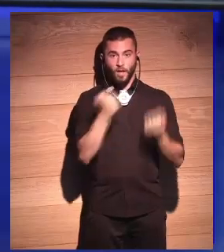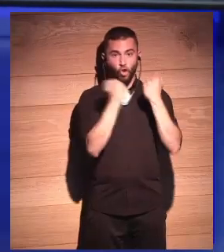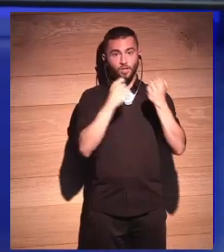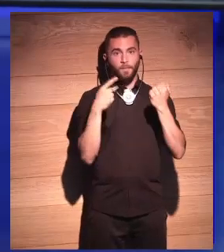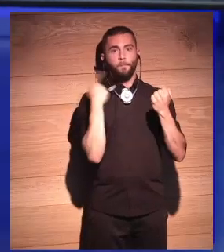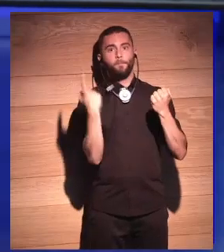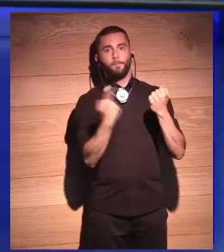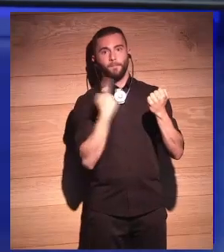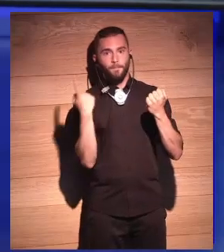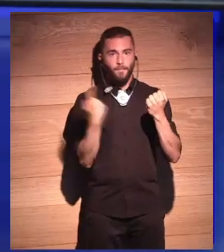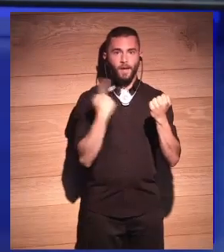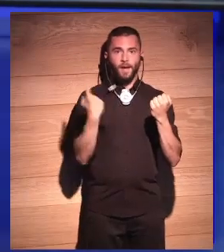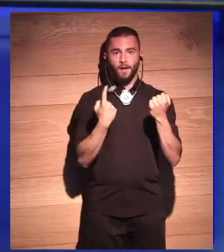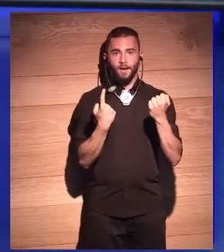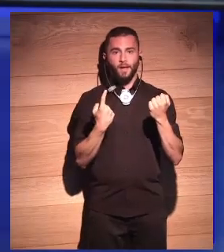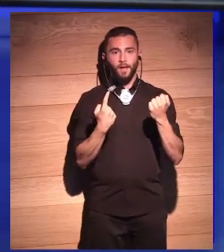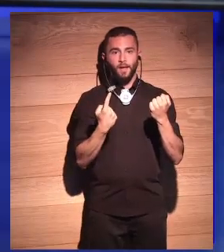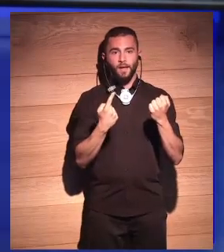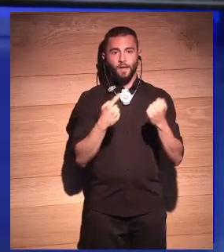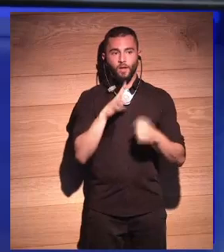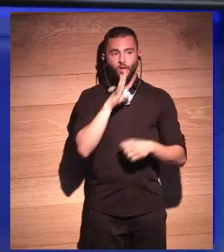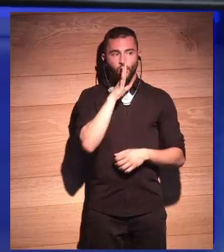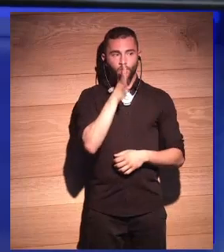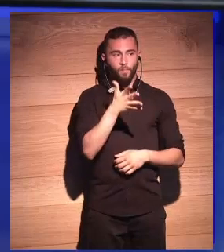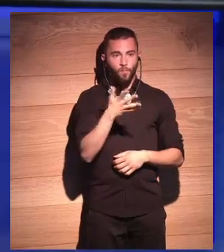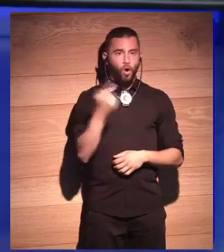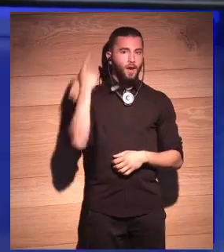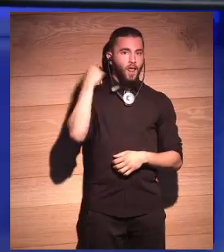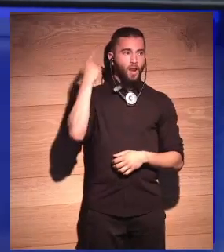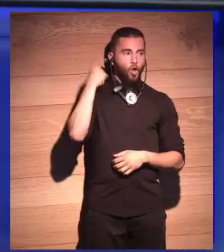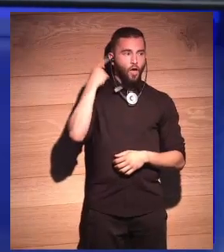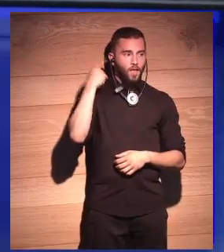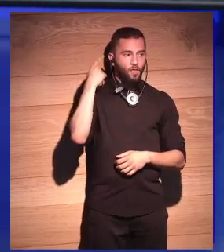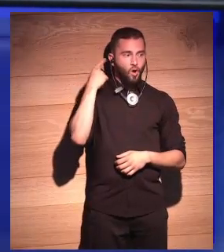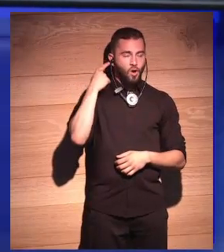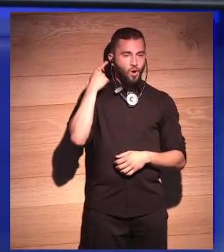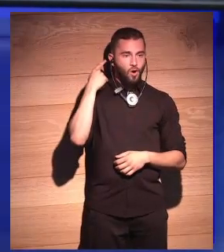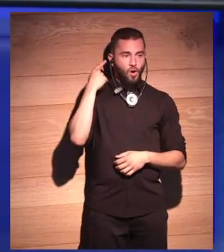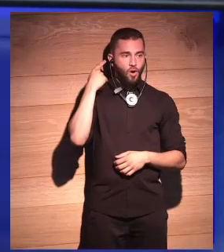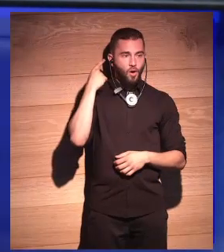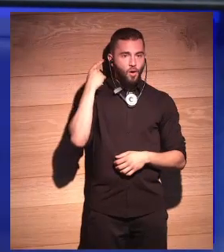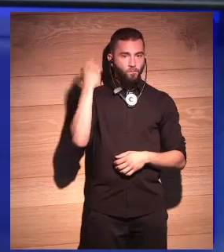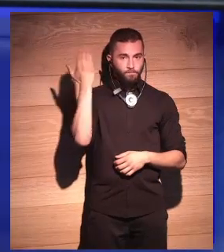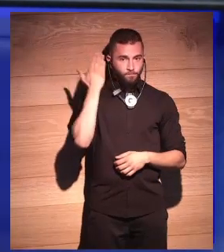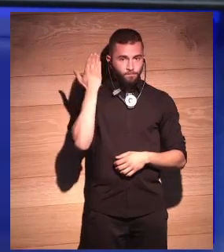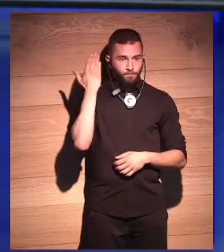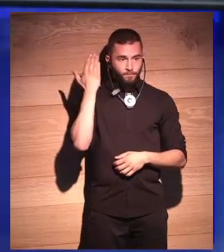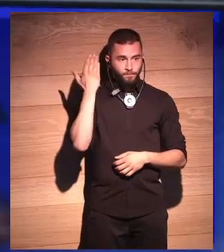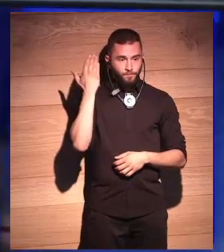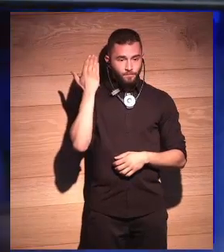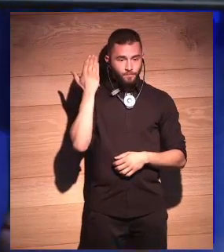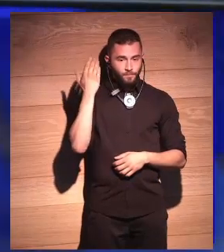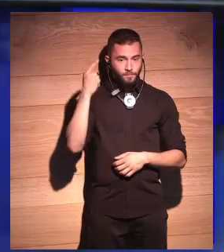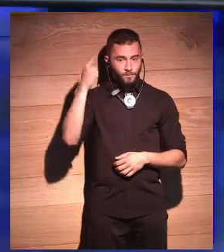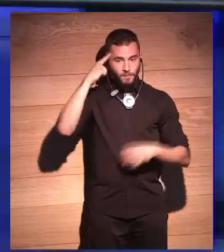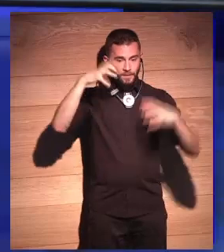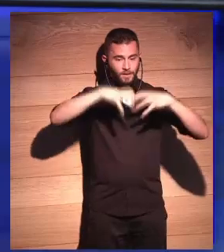vestibular system in your inner ear and the lizard part of your brain say, my inner ear tells me I'm